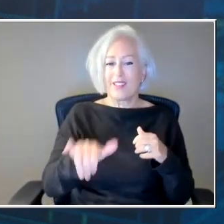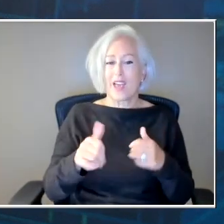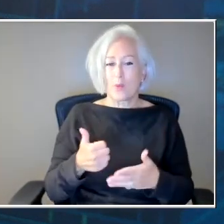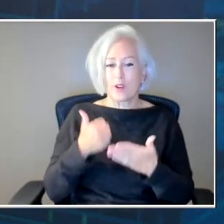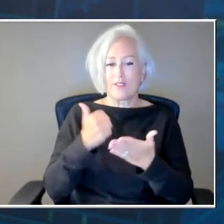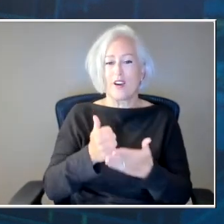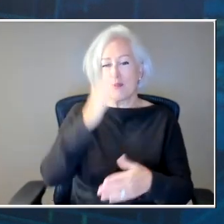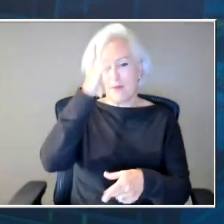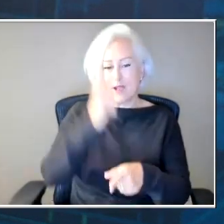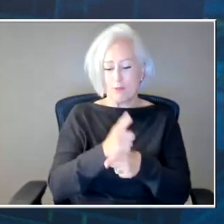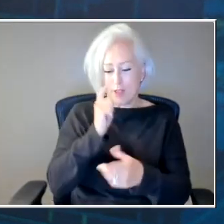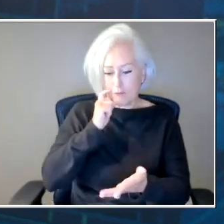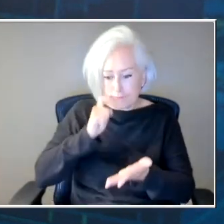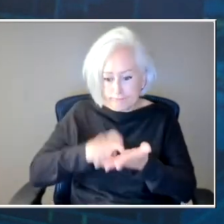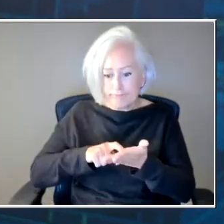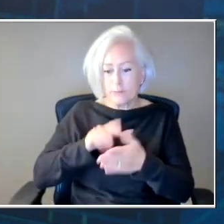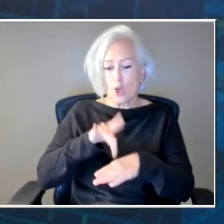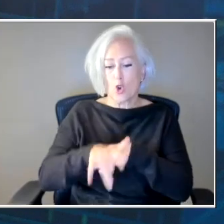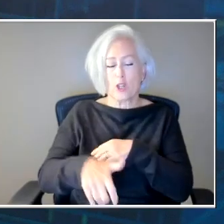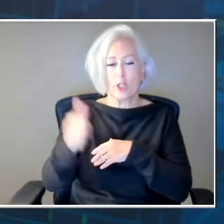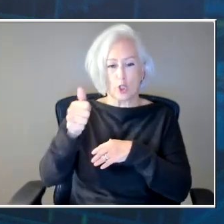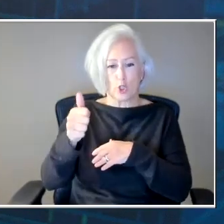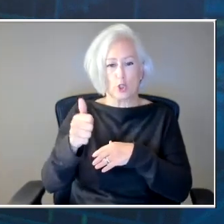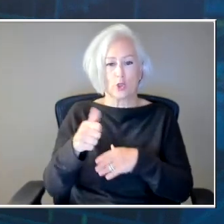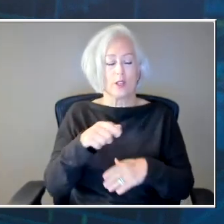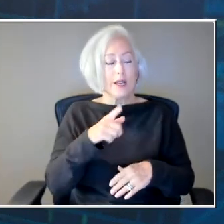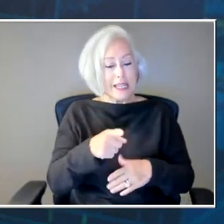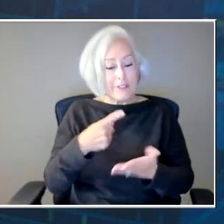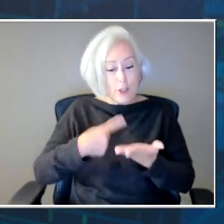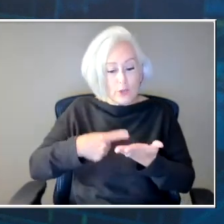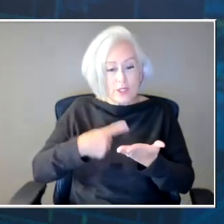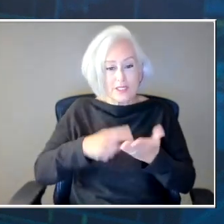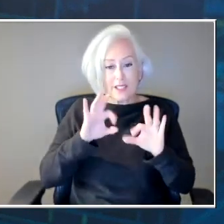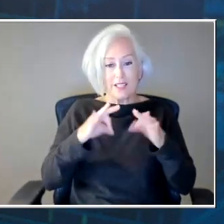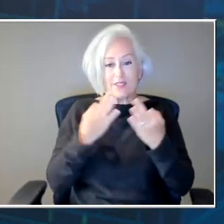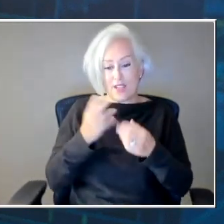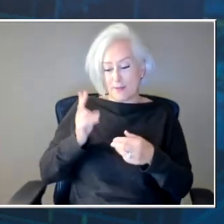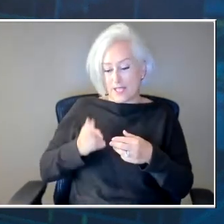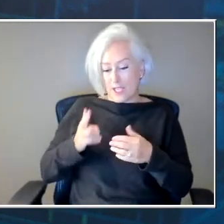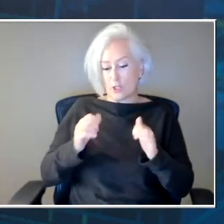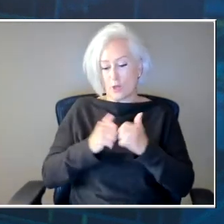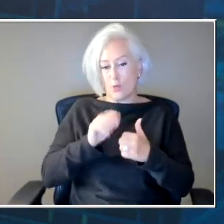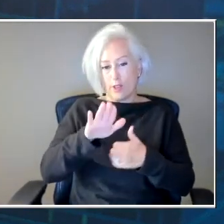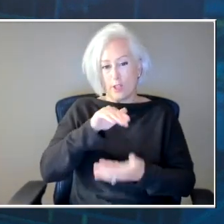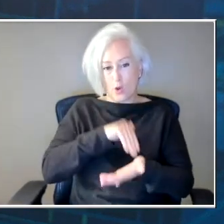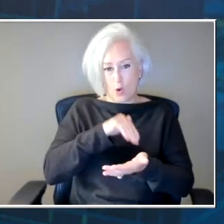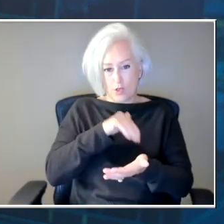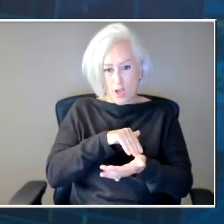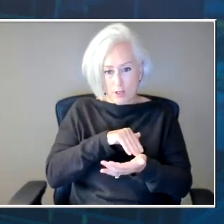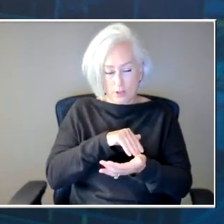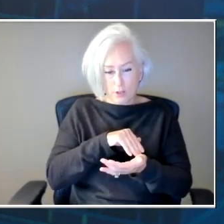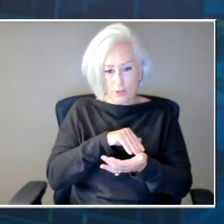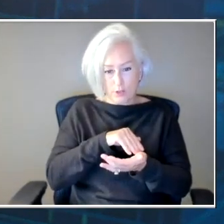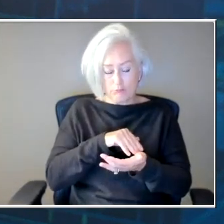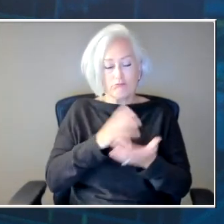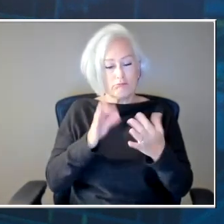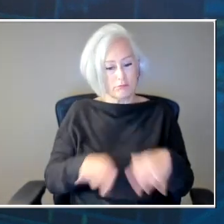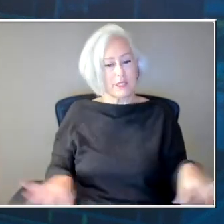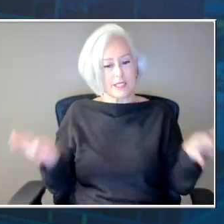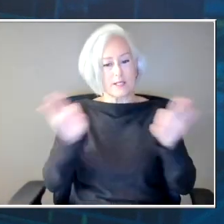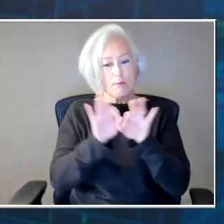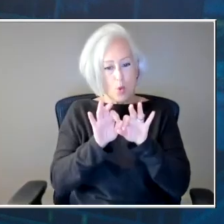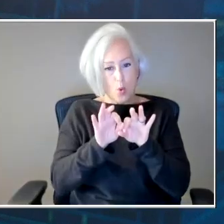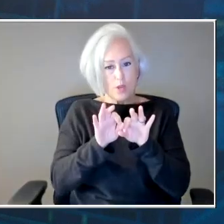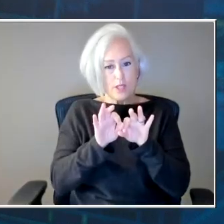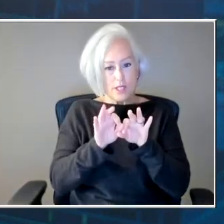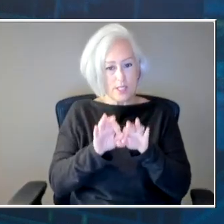earlier. If you discussing your family history of cancer with your provider, is very important. Genetic testing